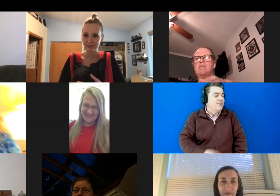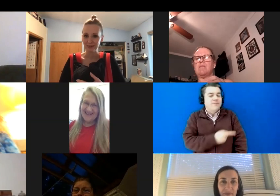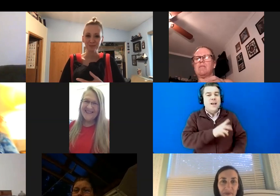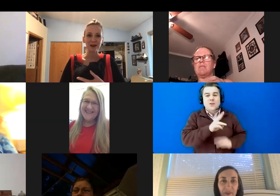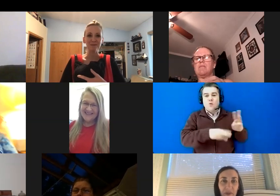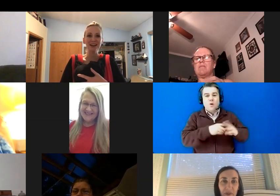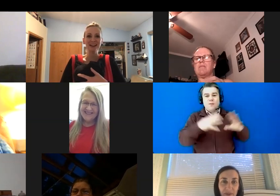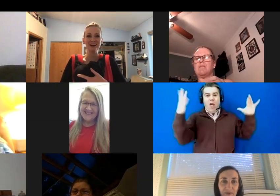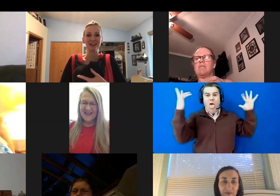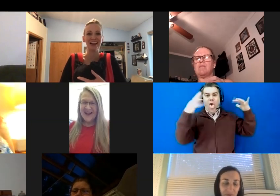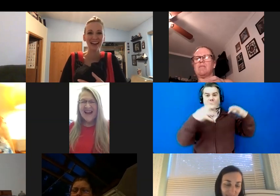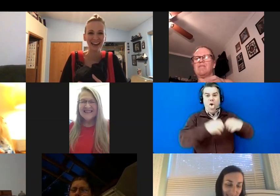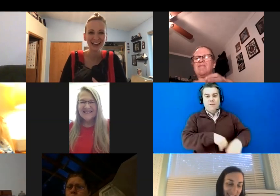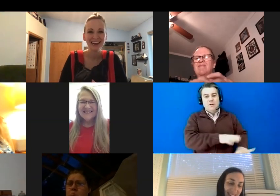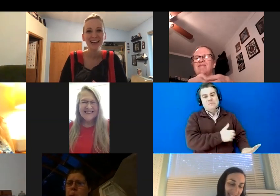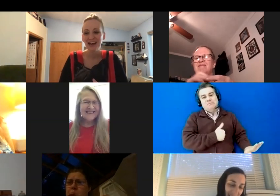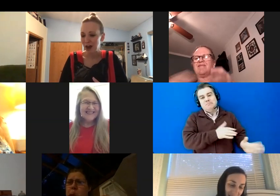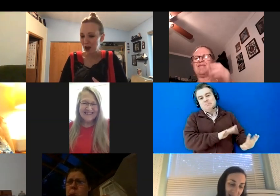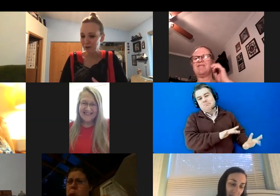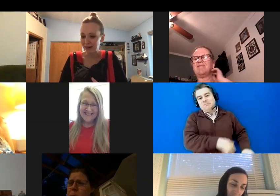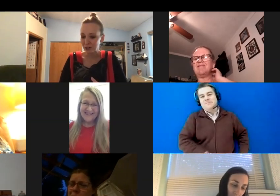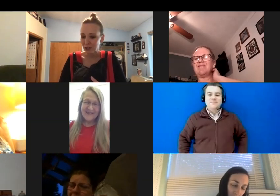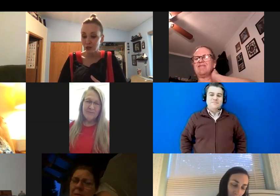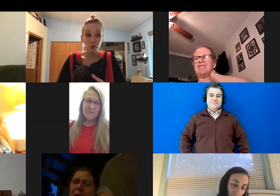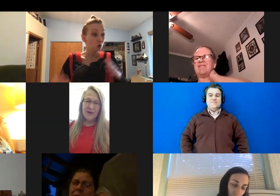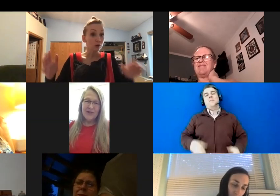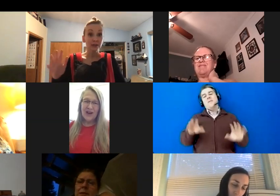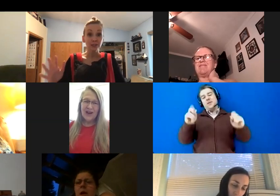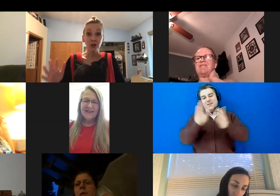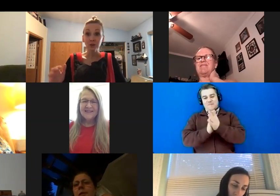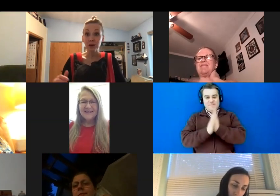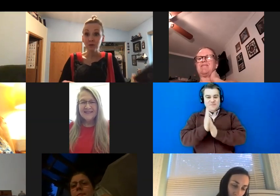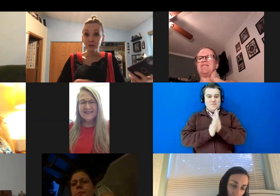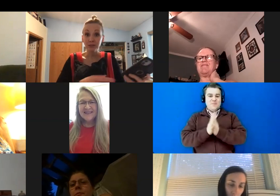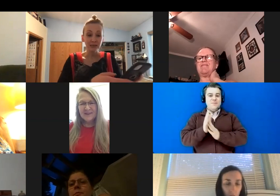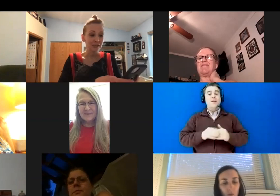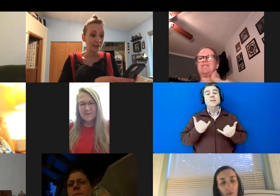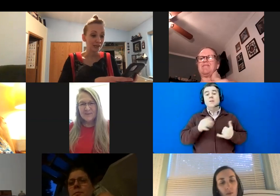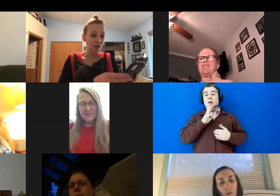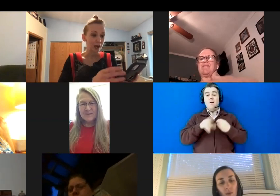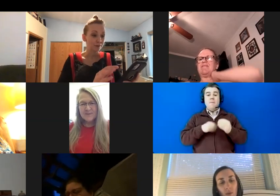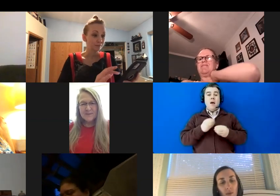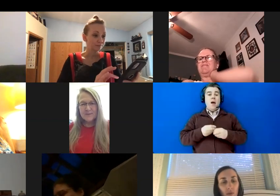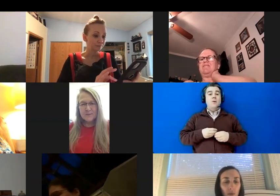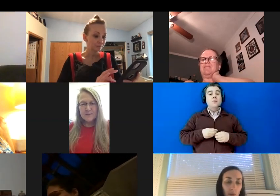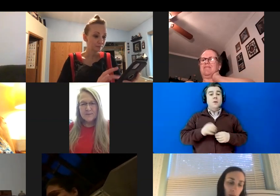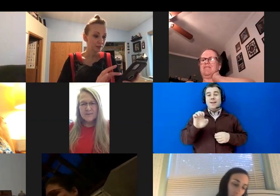upon his head. Okay. All right. So let's talk about the Engage